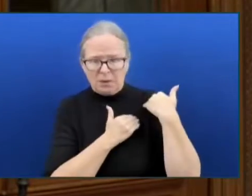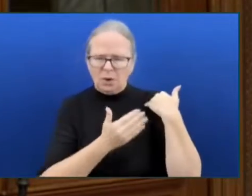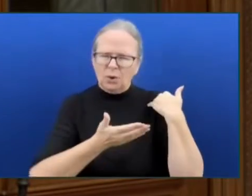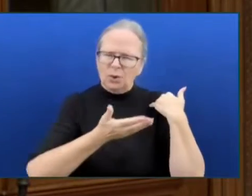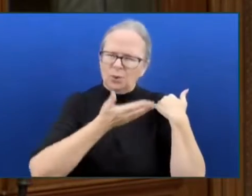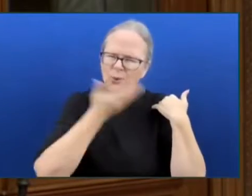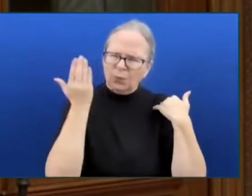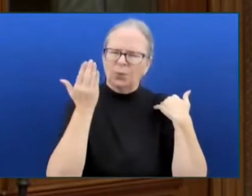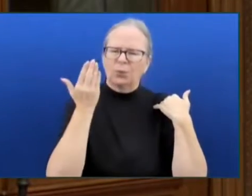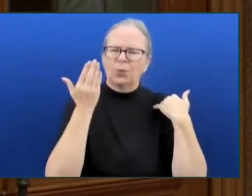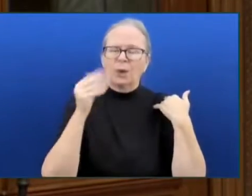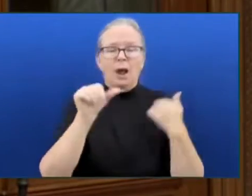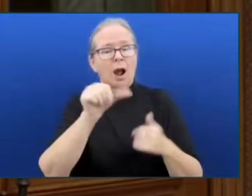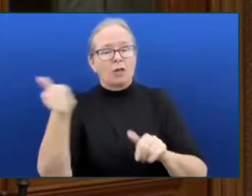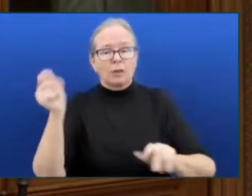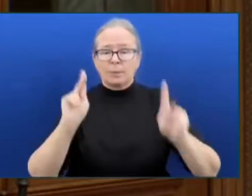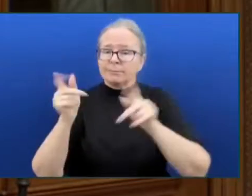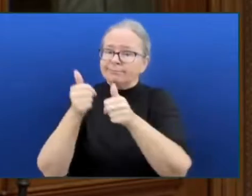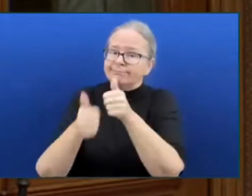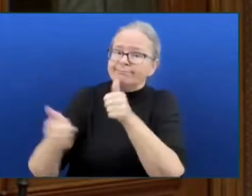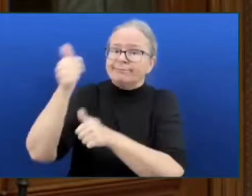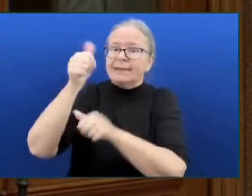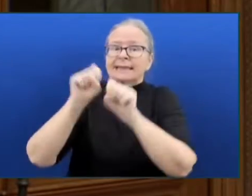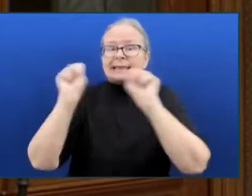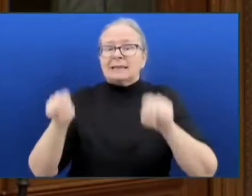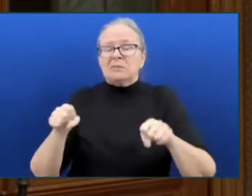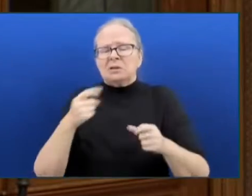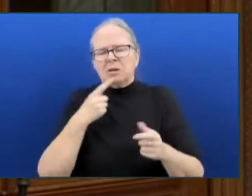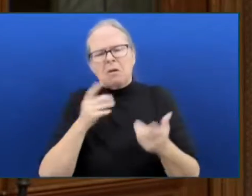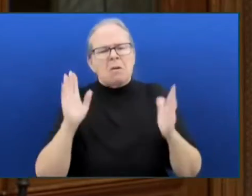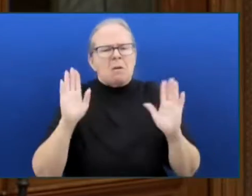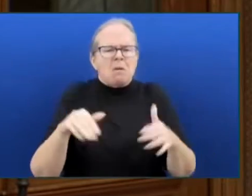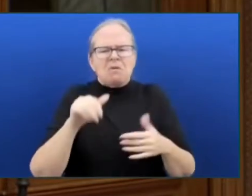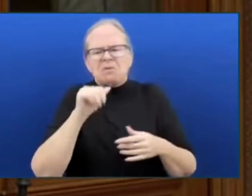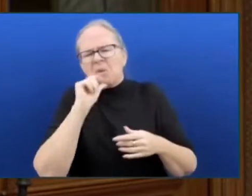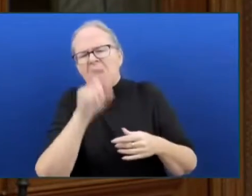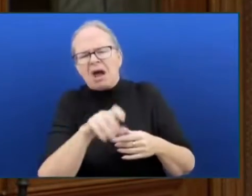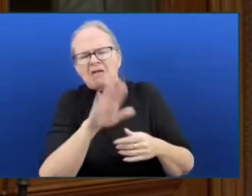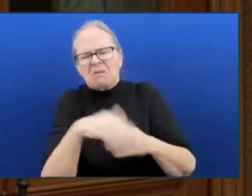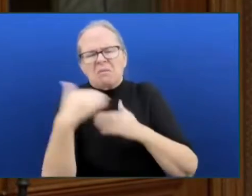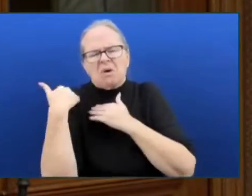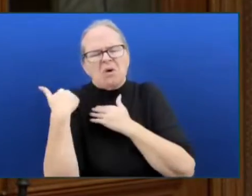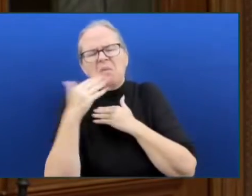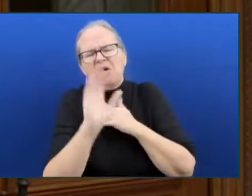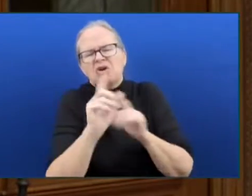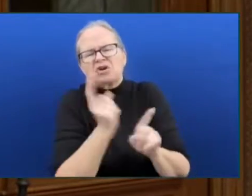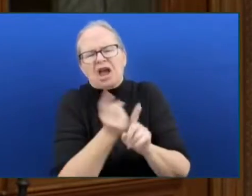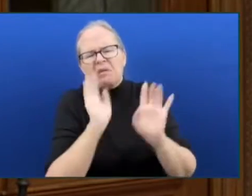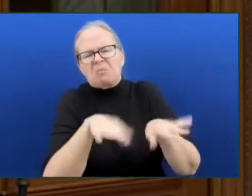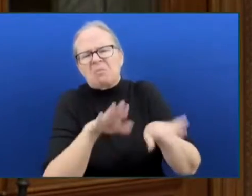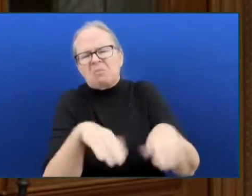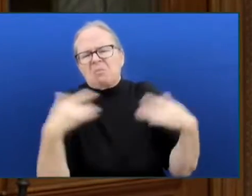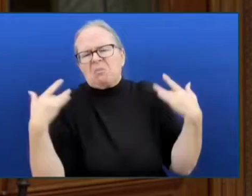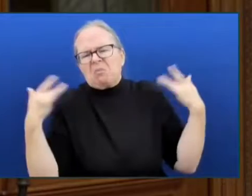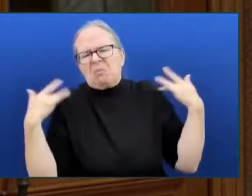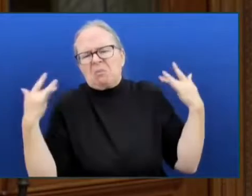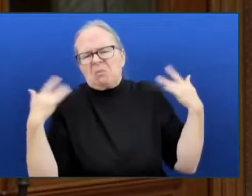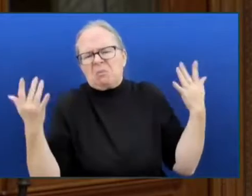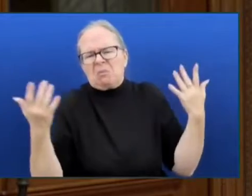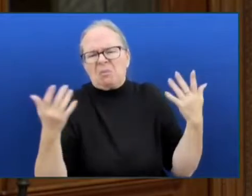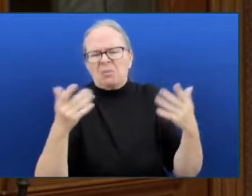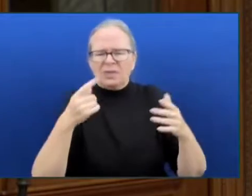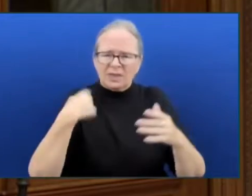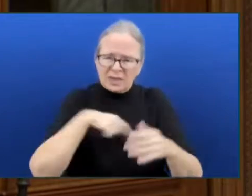there simply is no accountability. These children have been neglected their entire lives. Now they're neglected